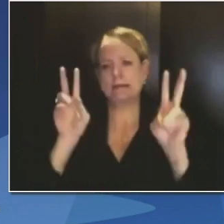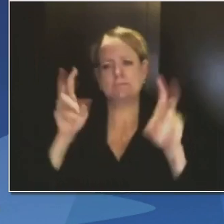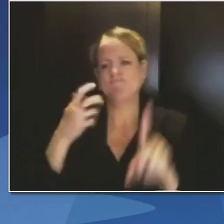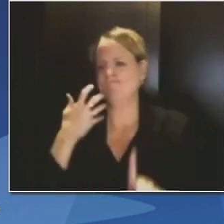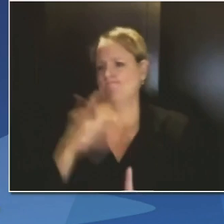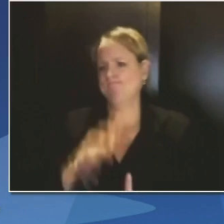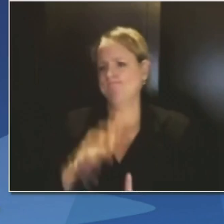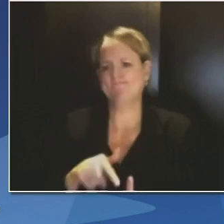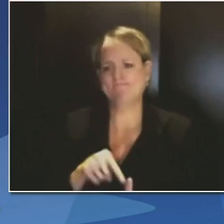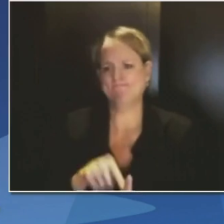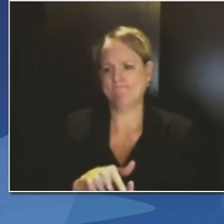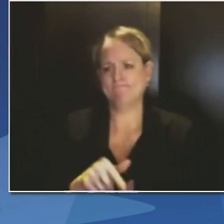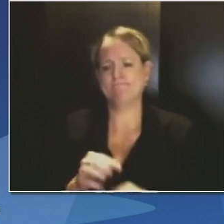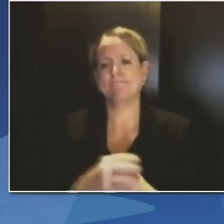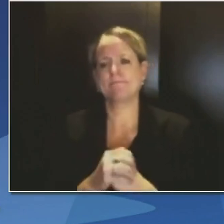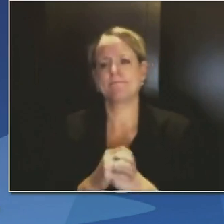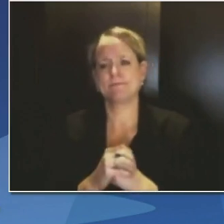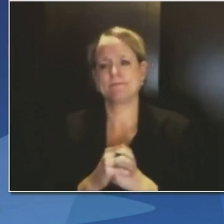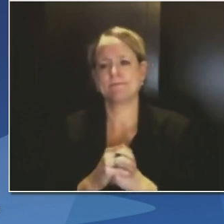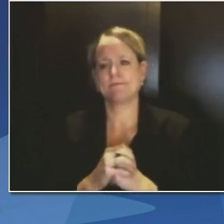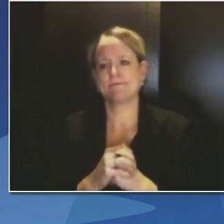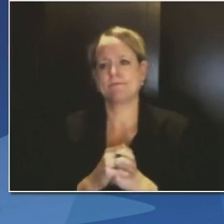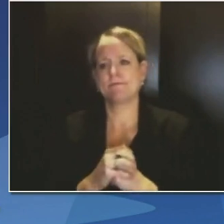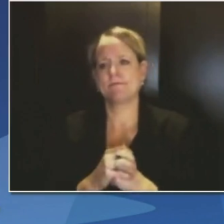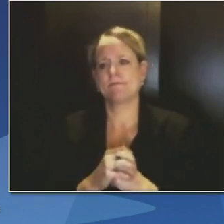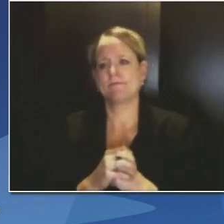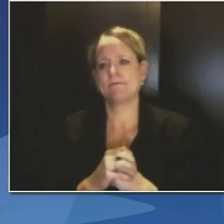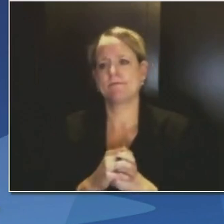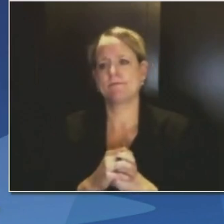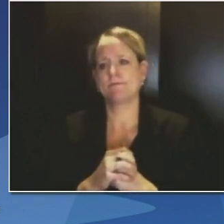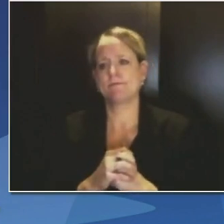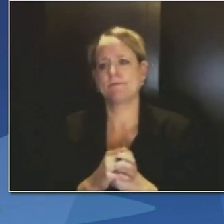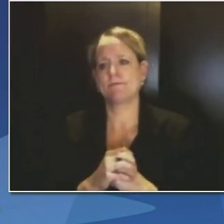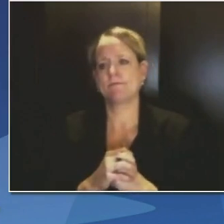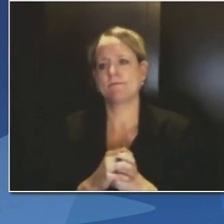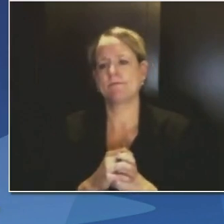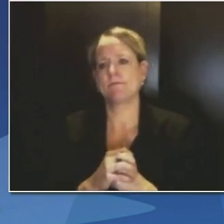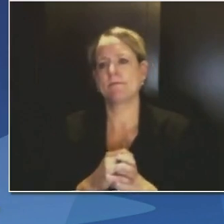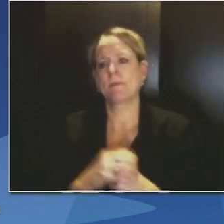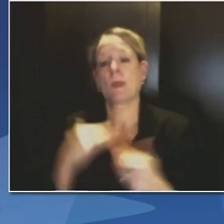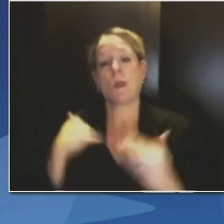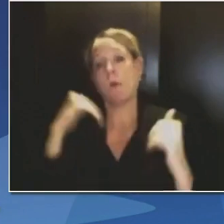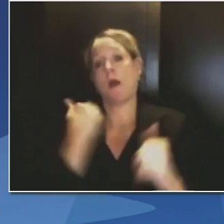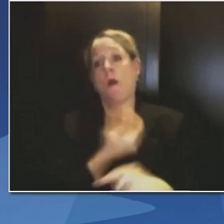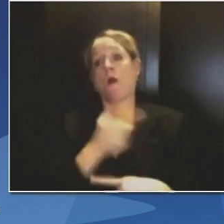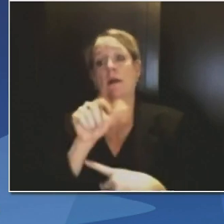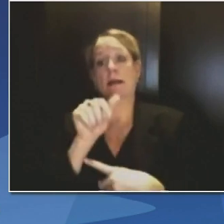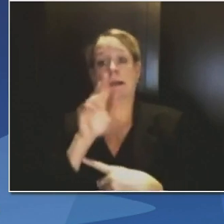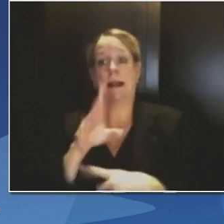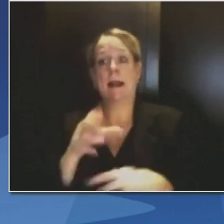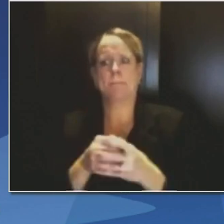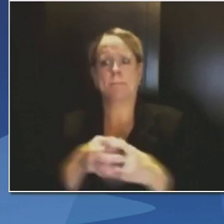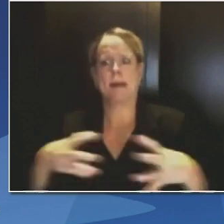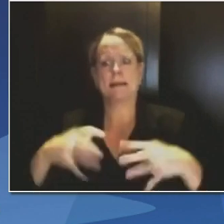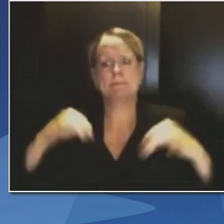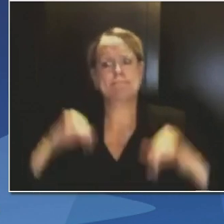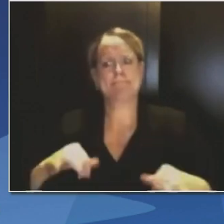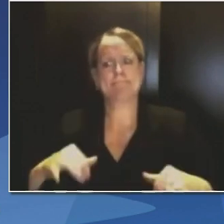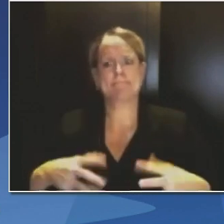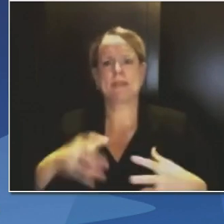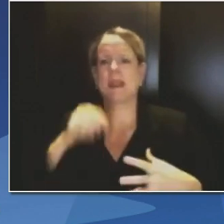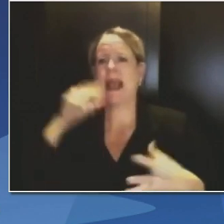the testing supply issues, but certainly it is something that we're monitoring and watching, and we